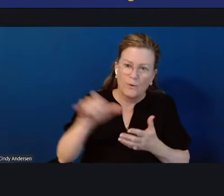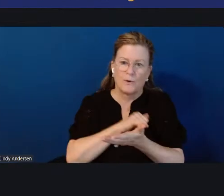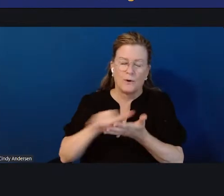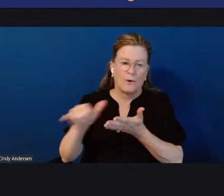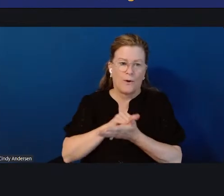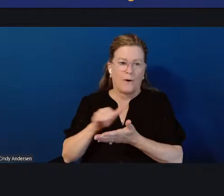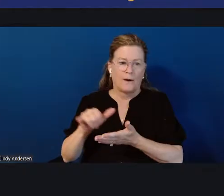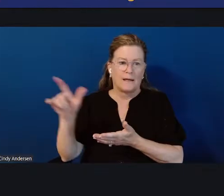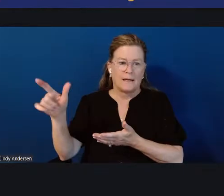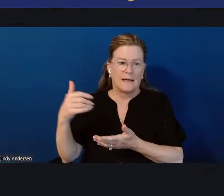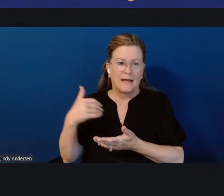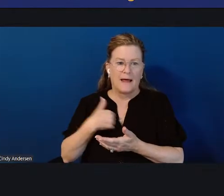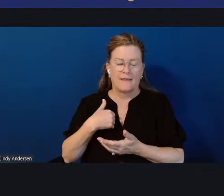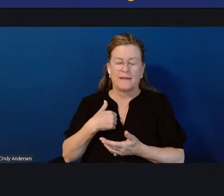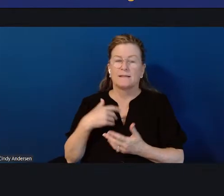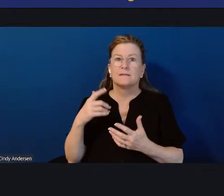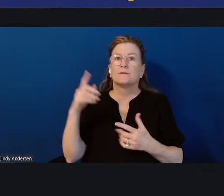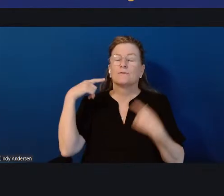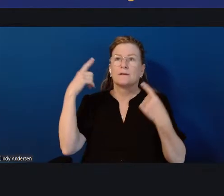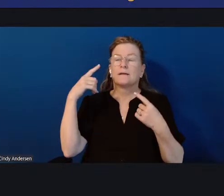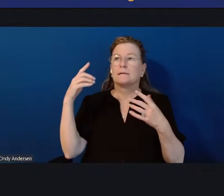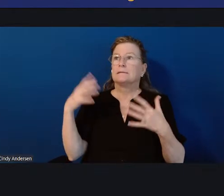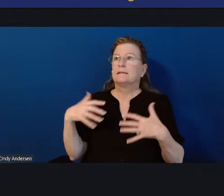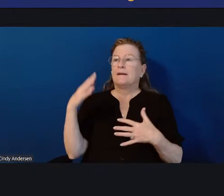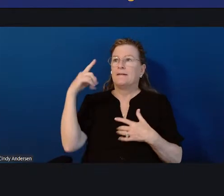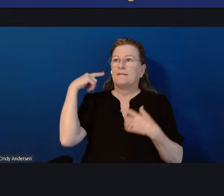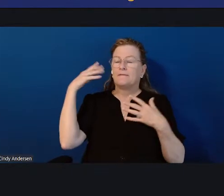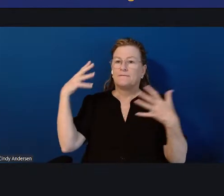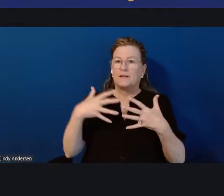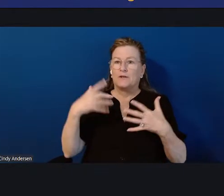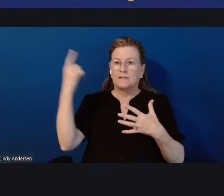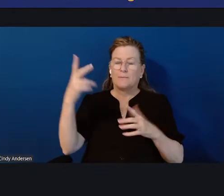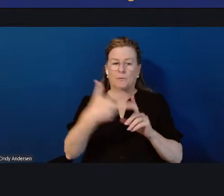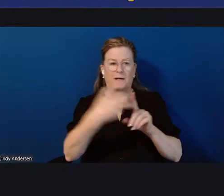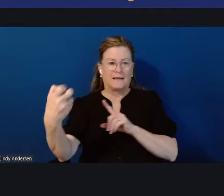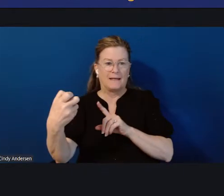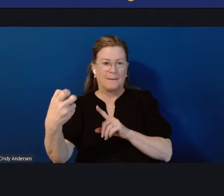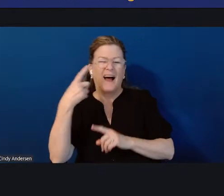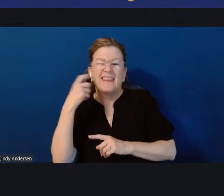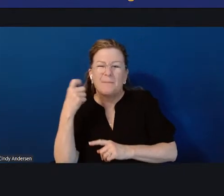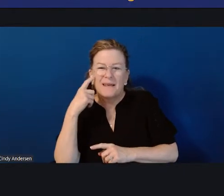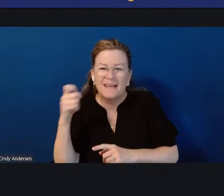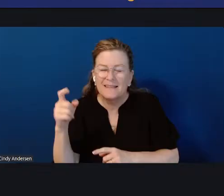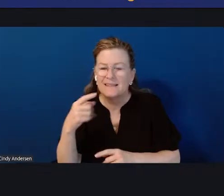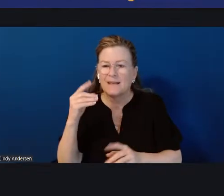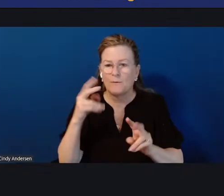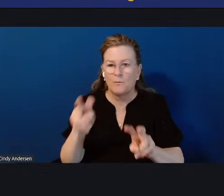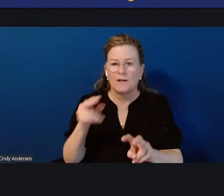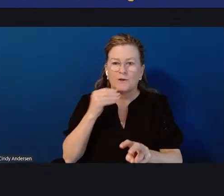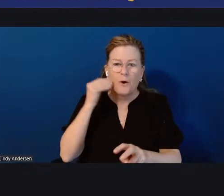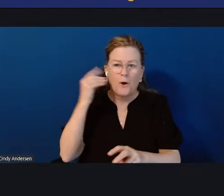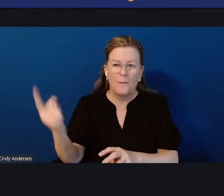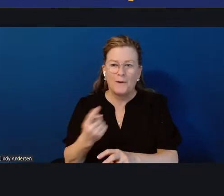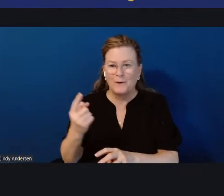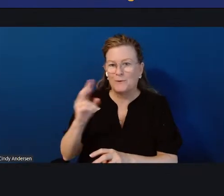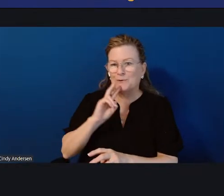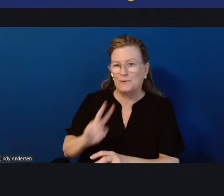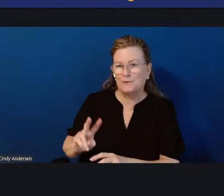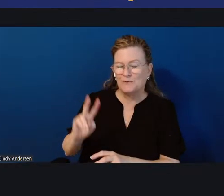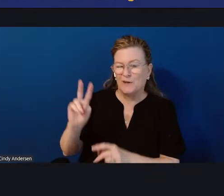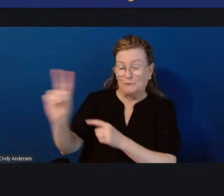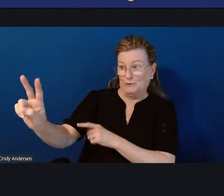had this irrational fear that he was going to get kidnapped. I think from watching Home Alone 2 when he was tiny.